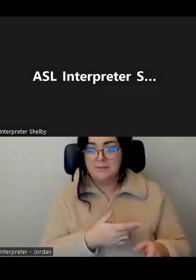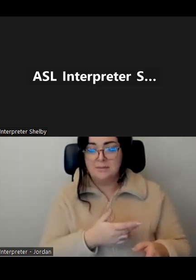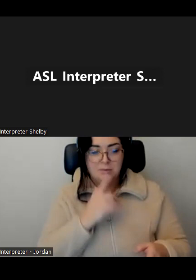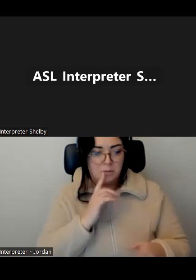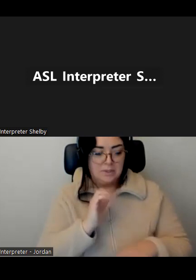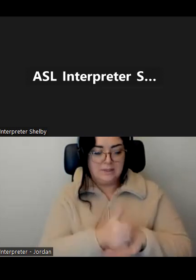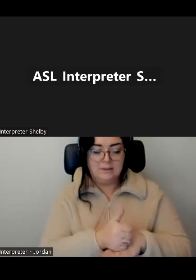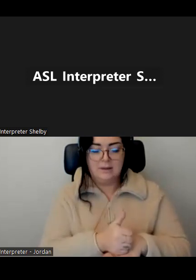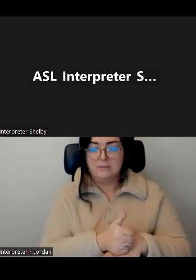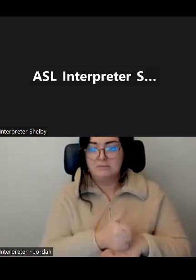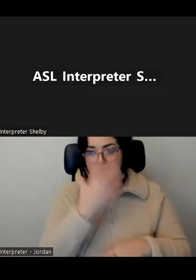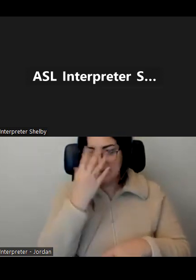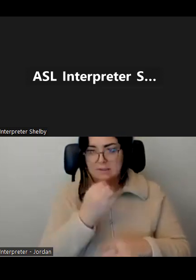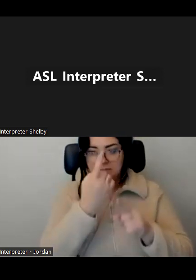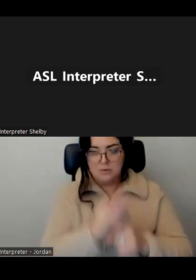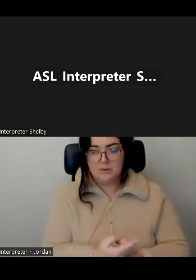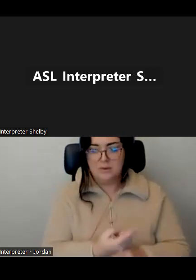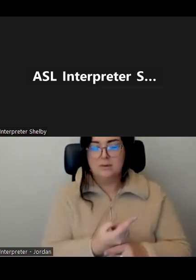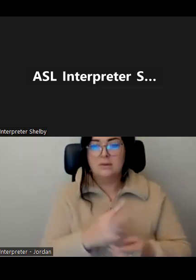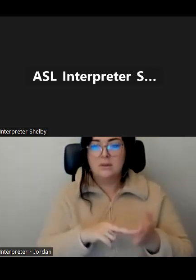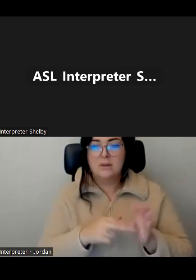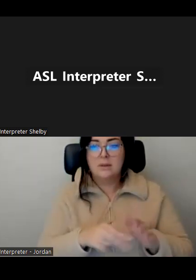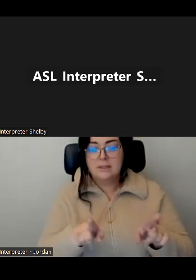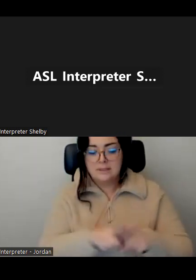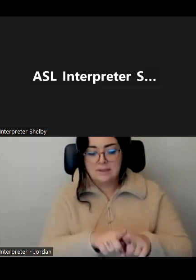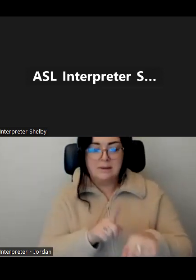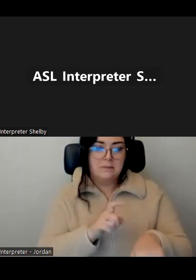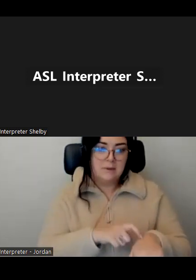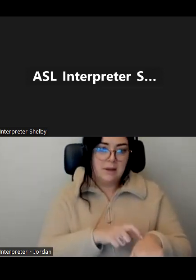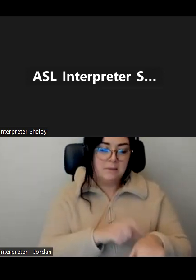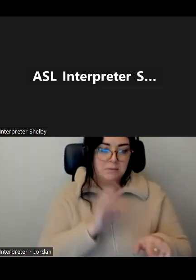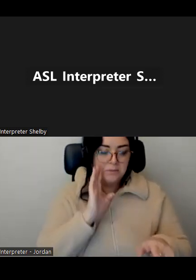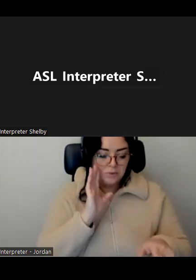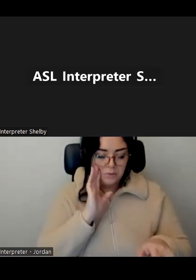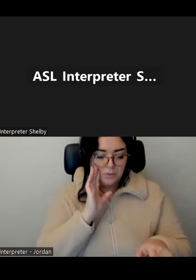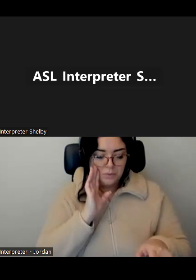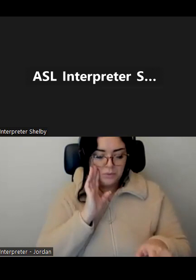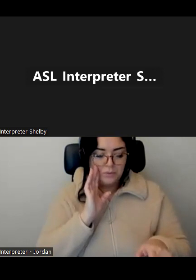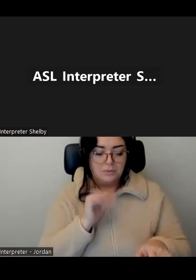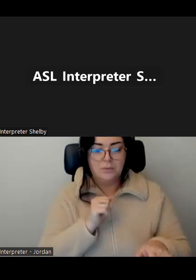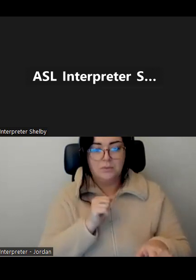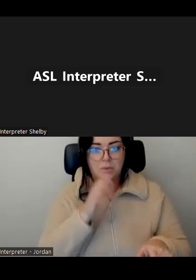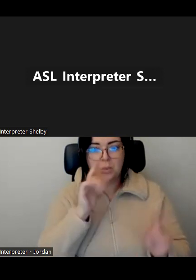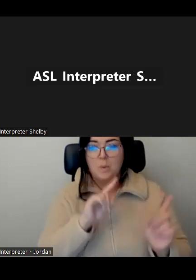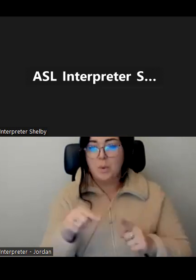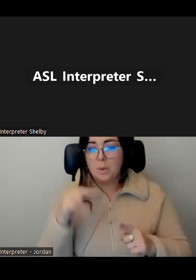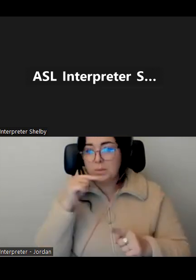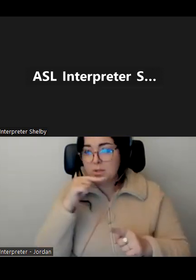a sleep routine for her. So around the same time each evening, she knows that we're going to go and brush our